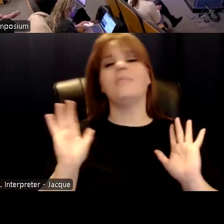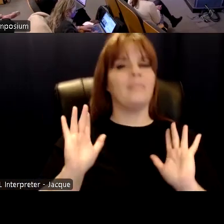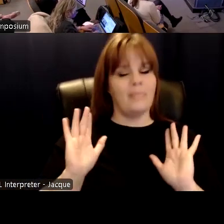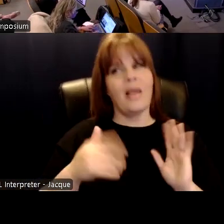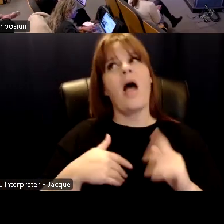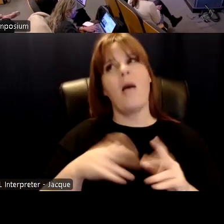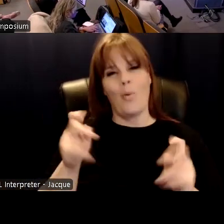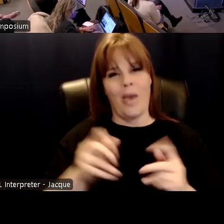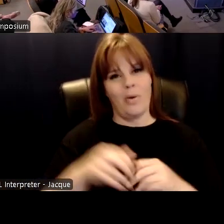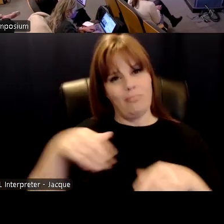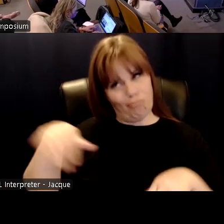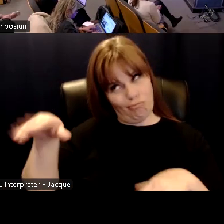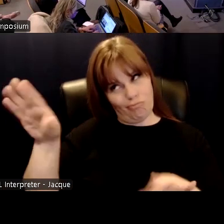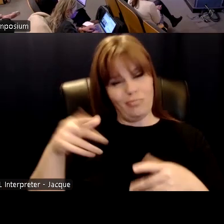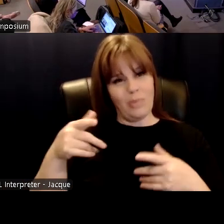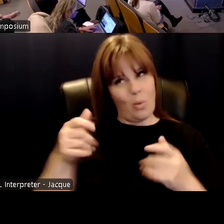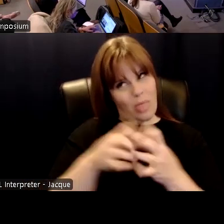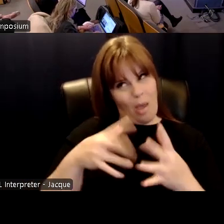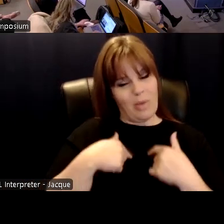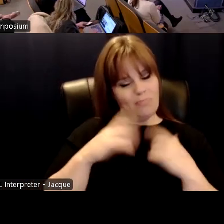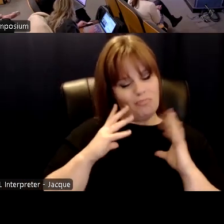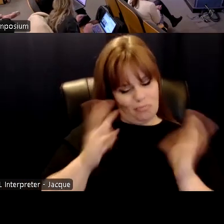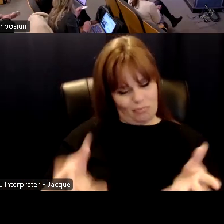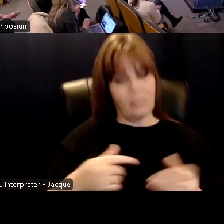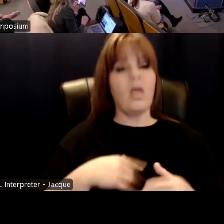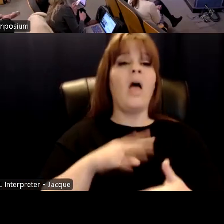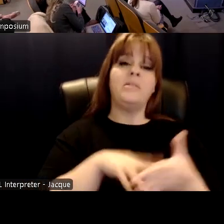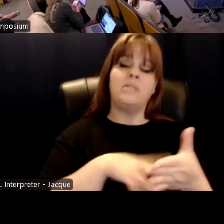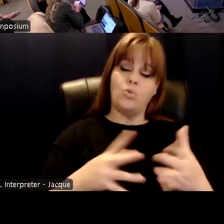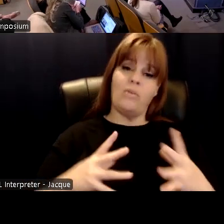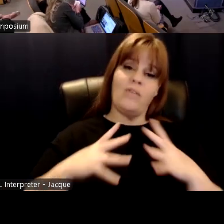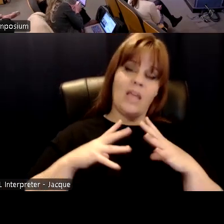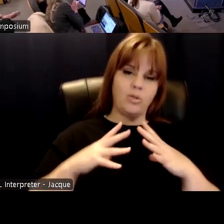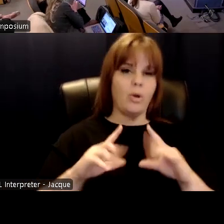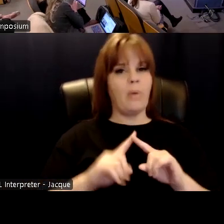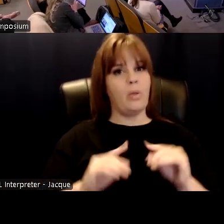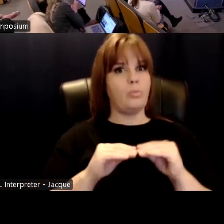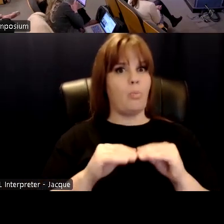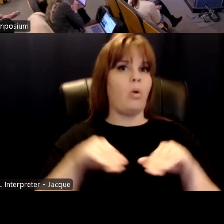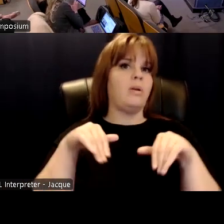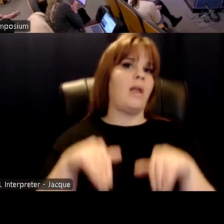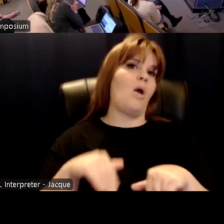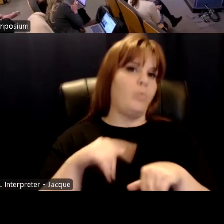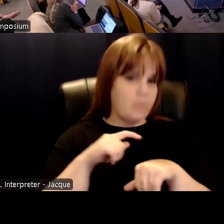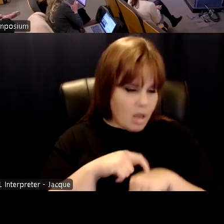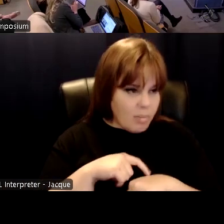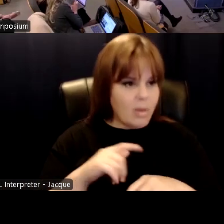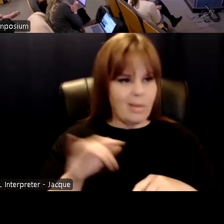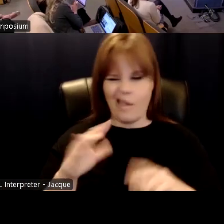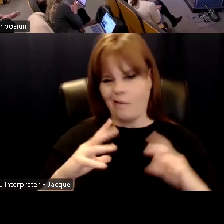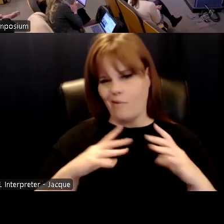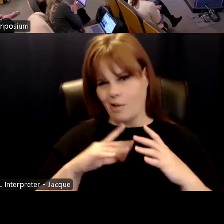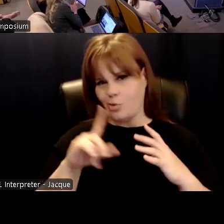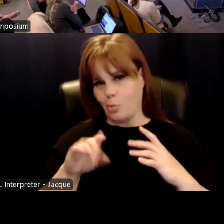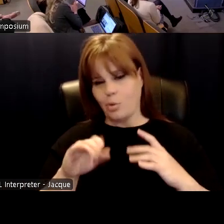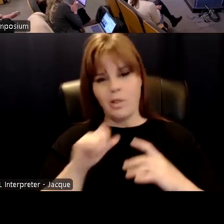now. I do schedule vacations, but they have a lot more downtime, like vacations really are supposed to. They aren't the go, go,